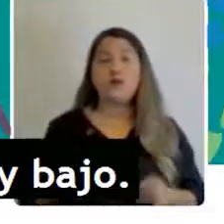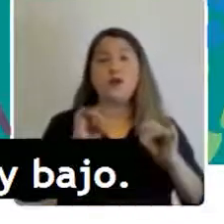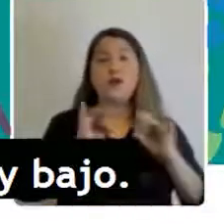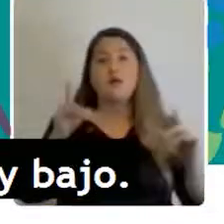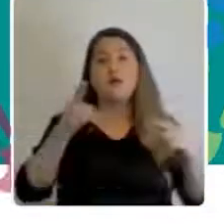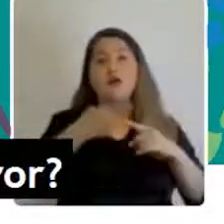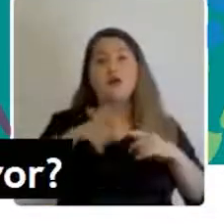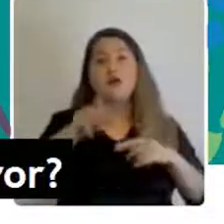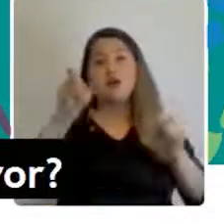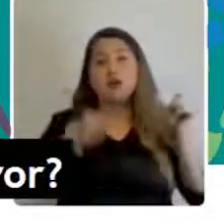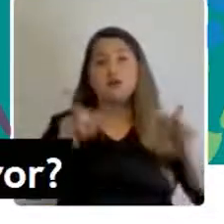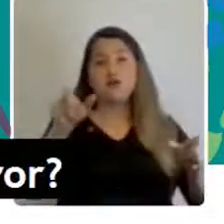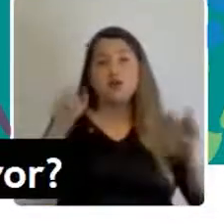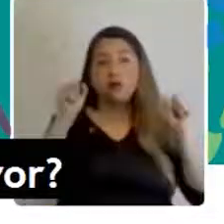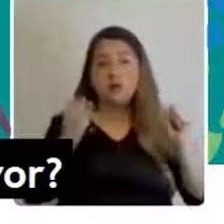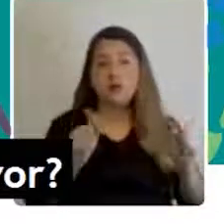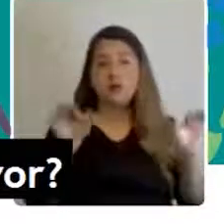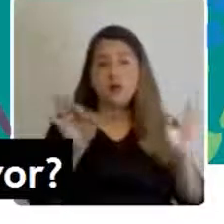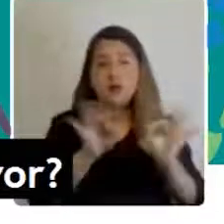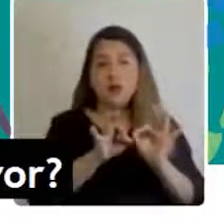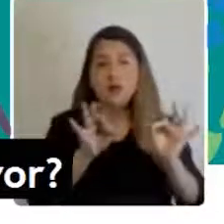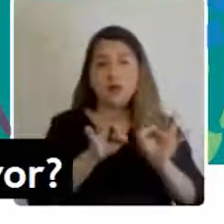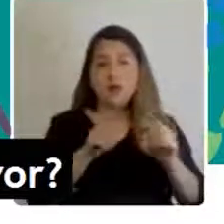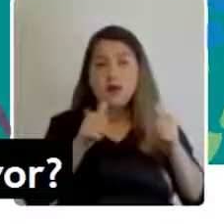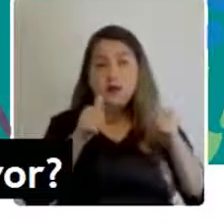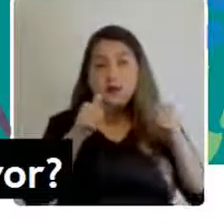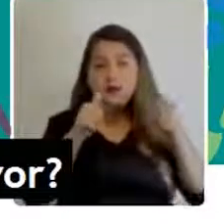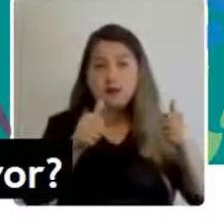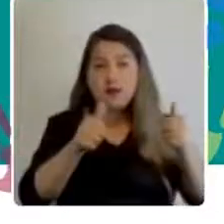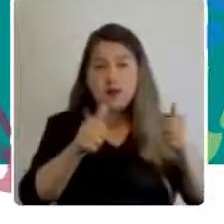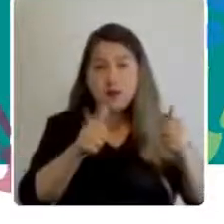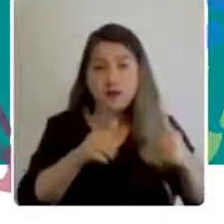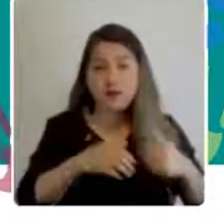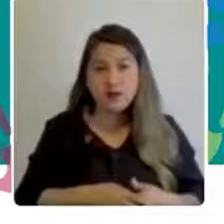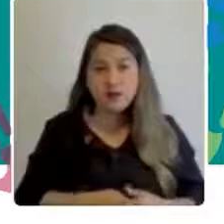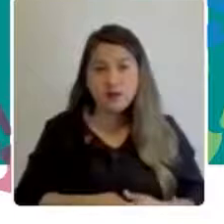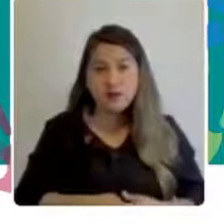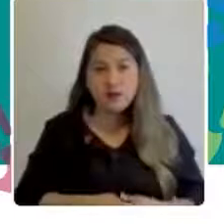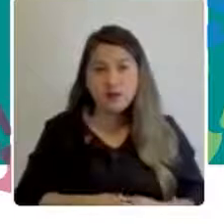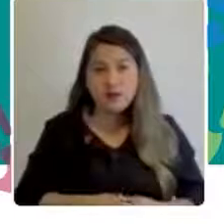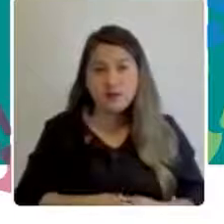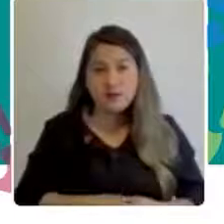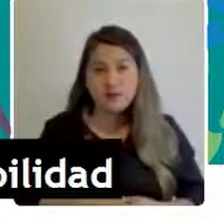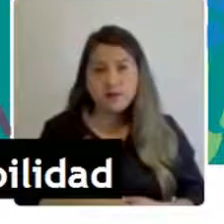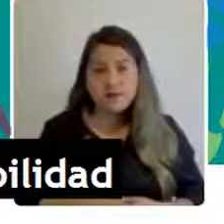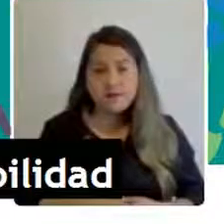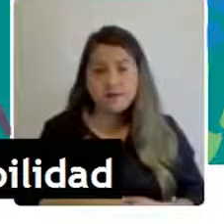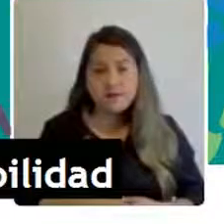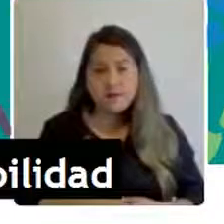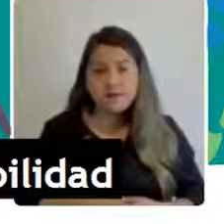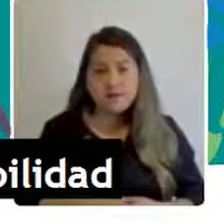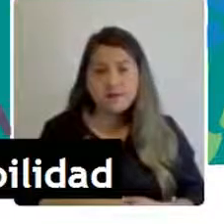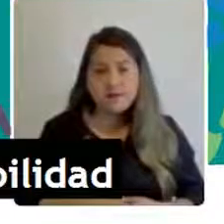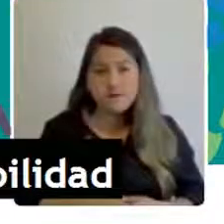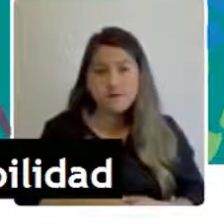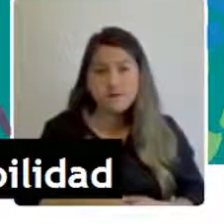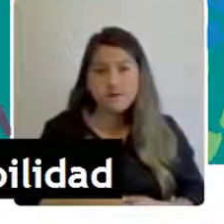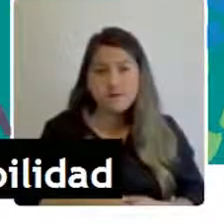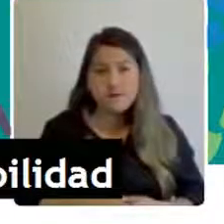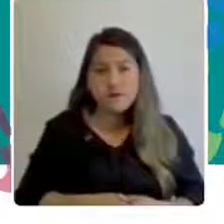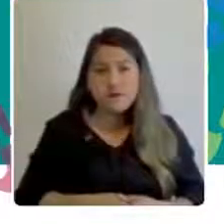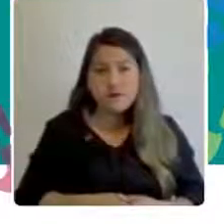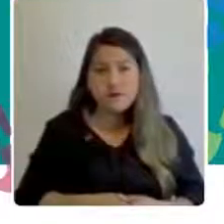very low. Steve, maybe you can repeat it to me, please, the question. Yeah, I think the question related